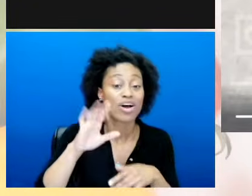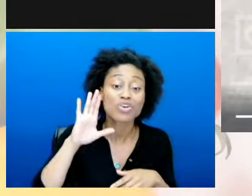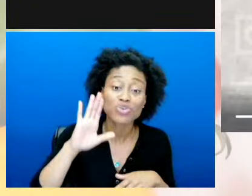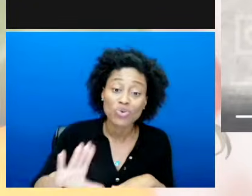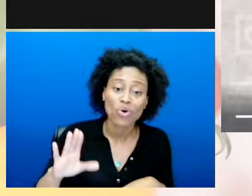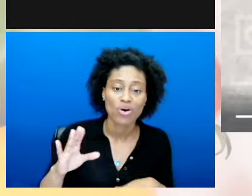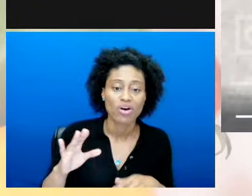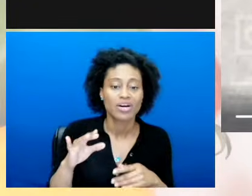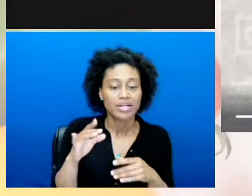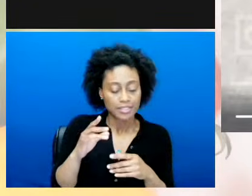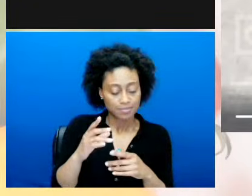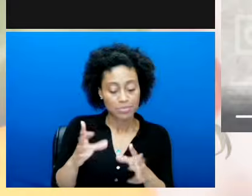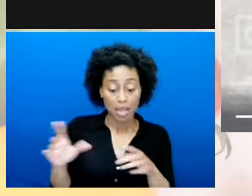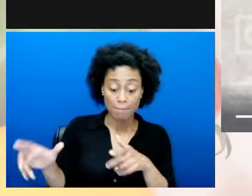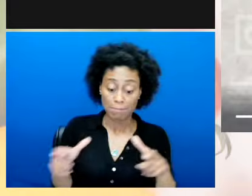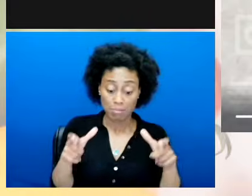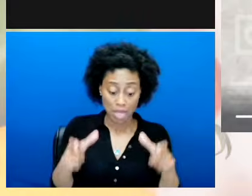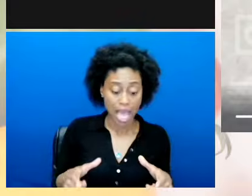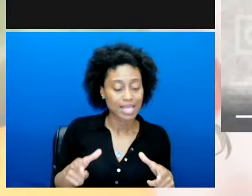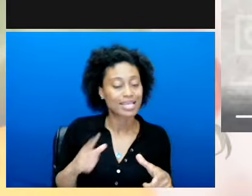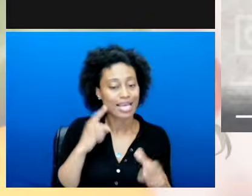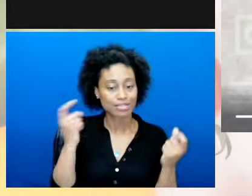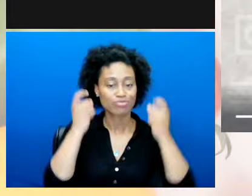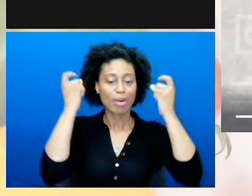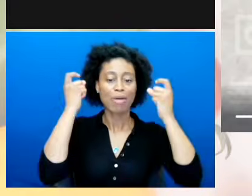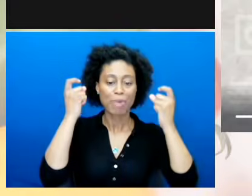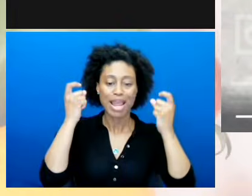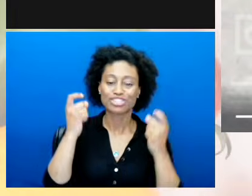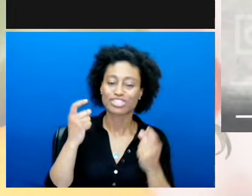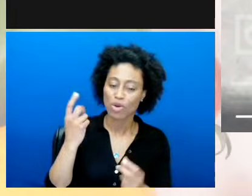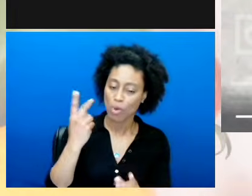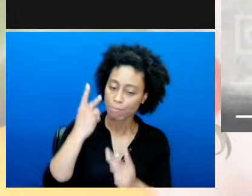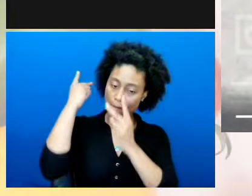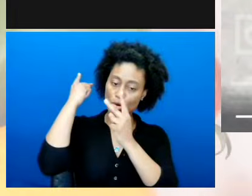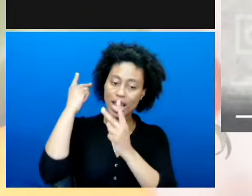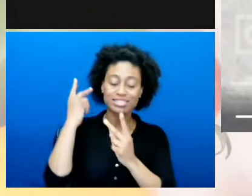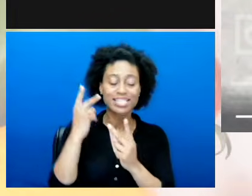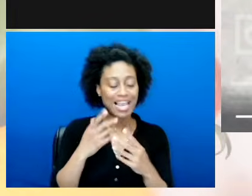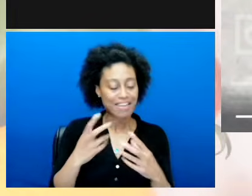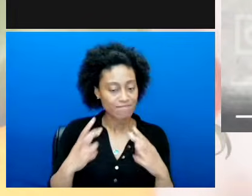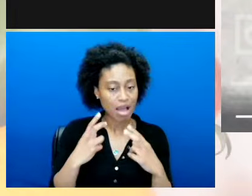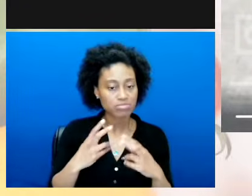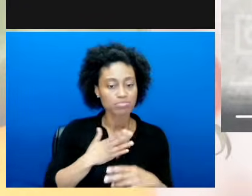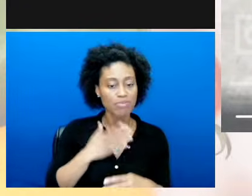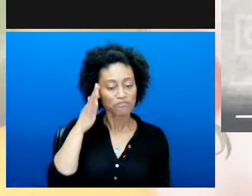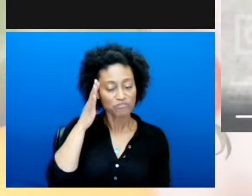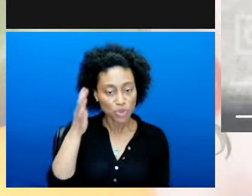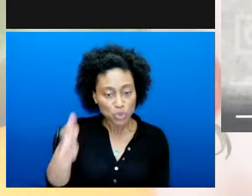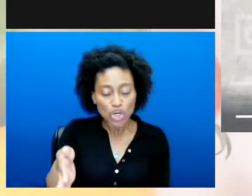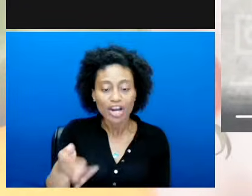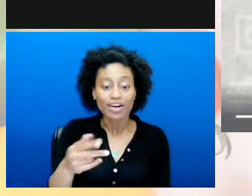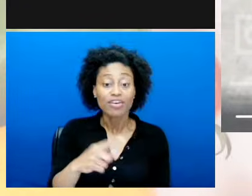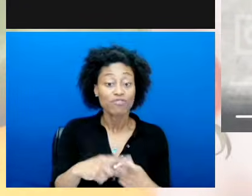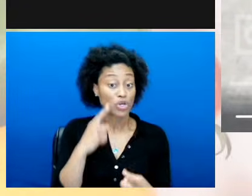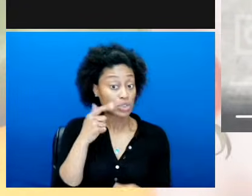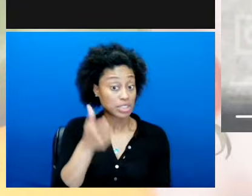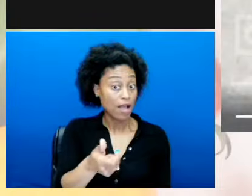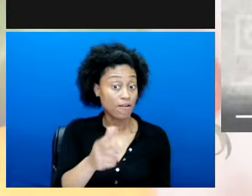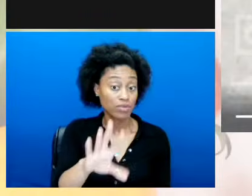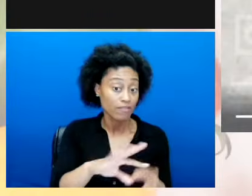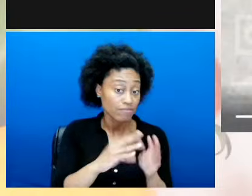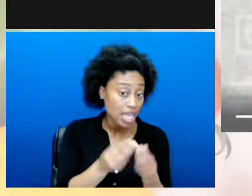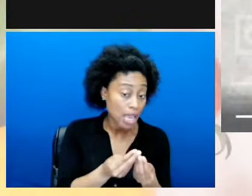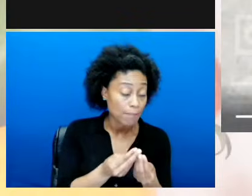celebration, and also an investment in your future. Once again, not just for yourself, but for your family, for your loved ones, for